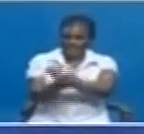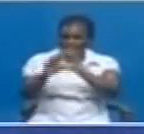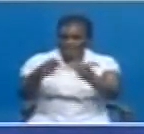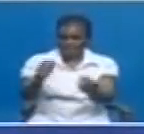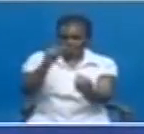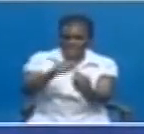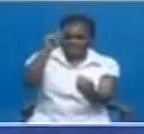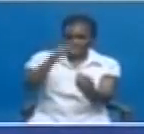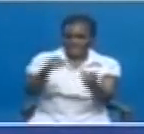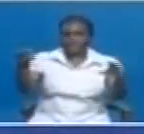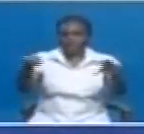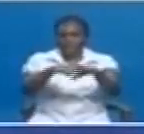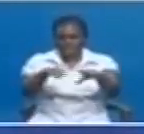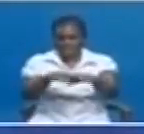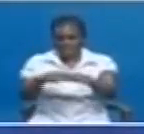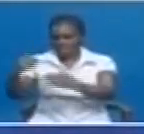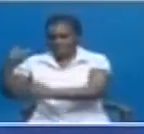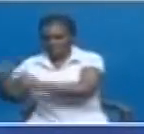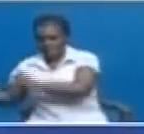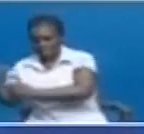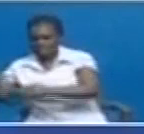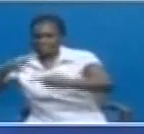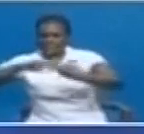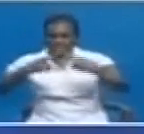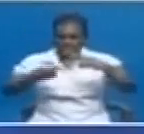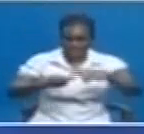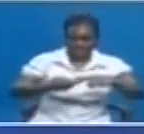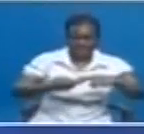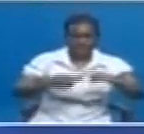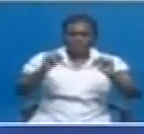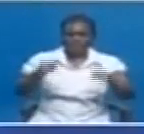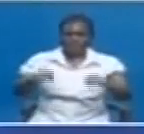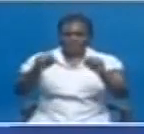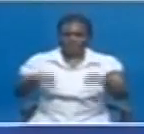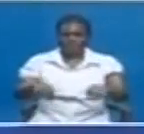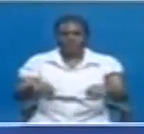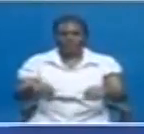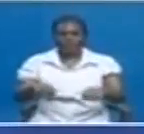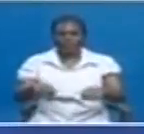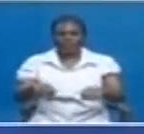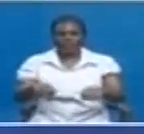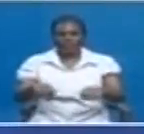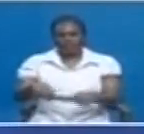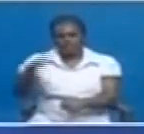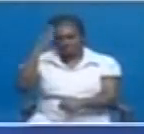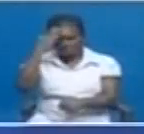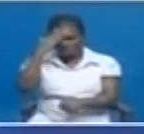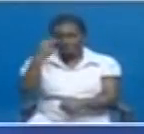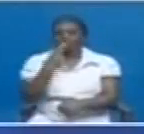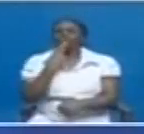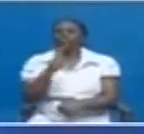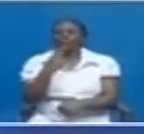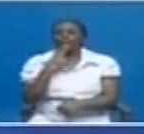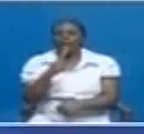their family members, their neighbors, their relatives, so that also we can be able to beat cases of diabetes as early